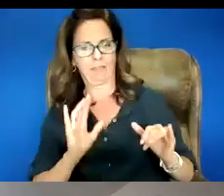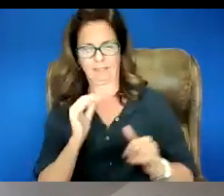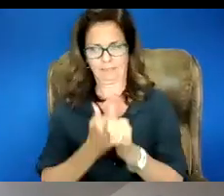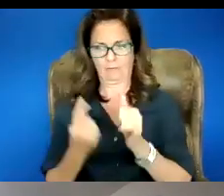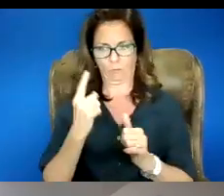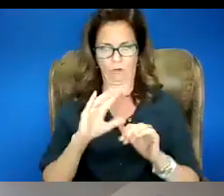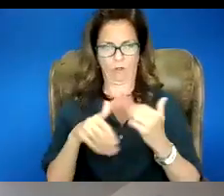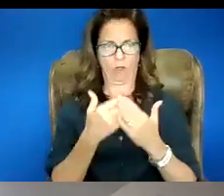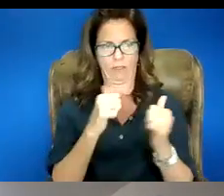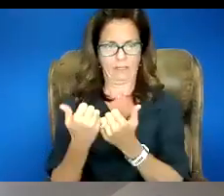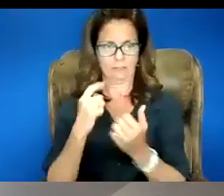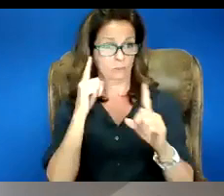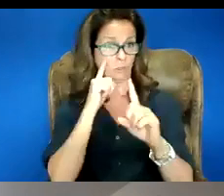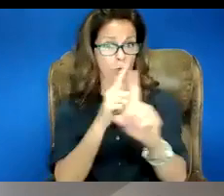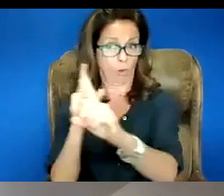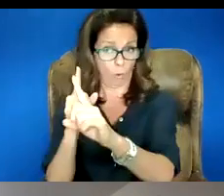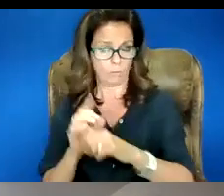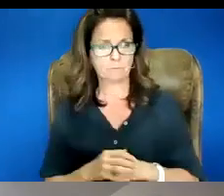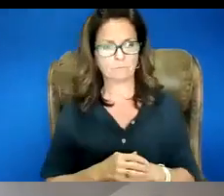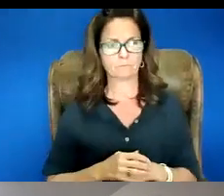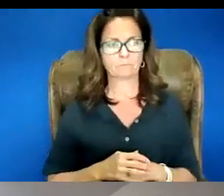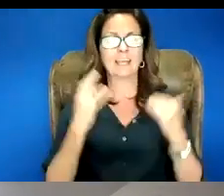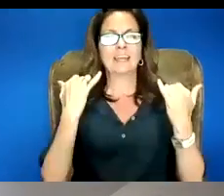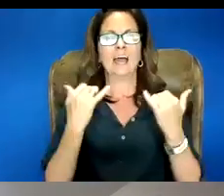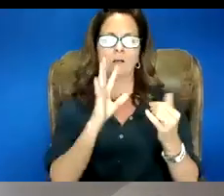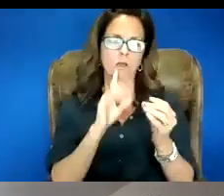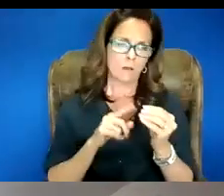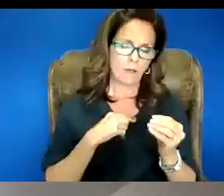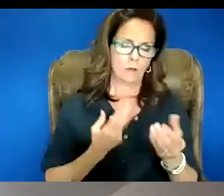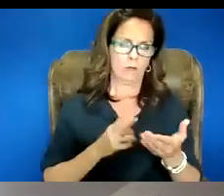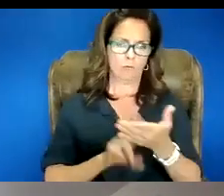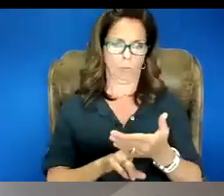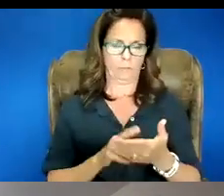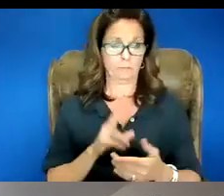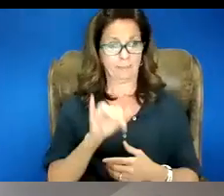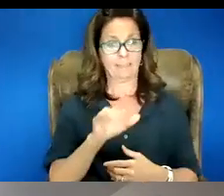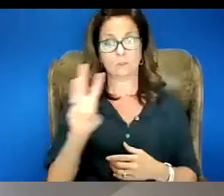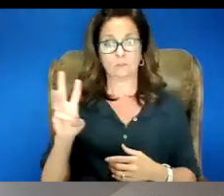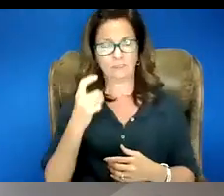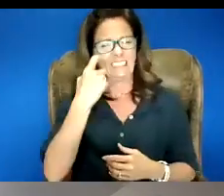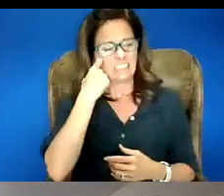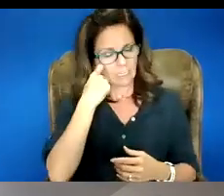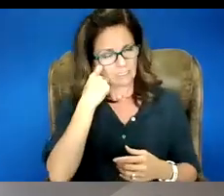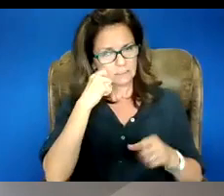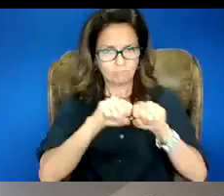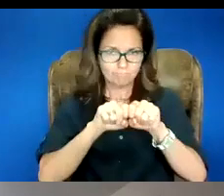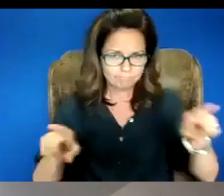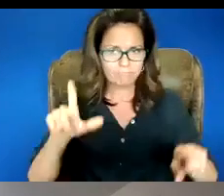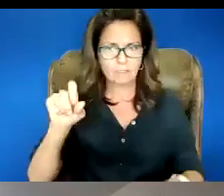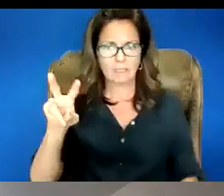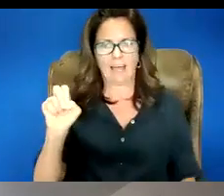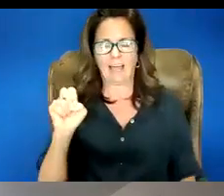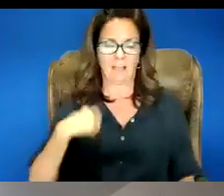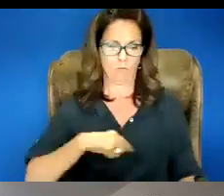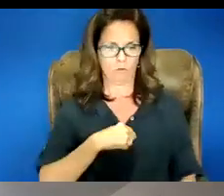that brings us to your enrollment. So here's our website, and we just went live with it. We've been developing it for